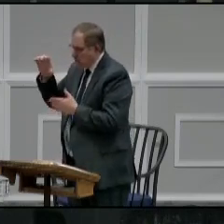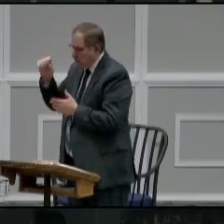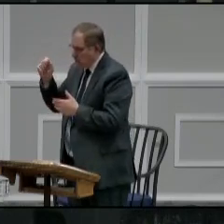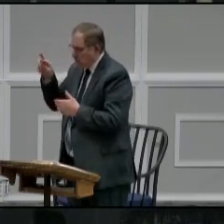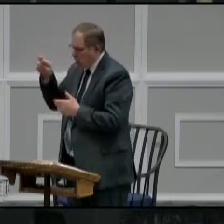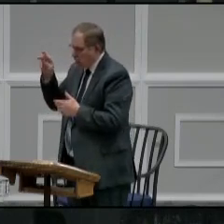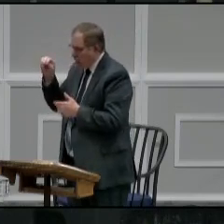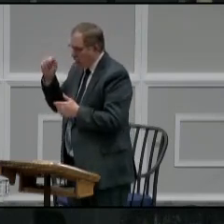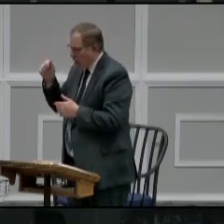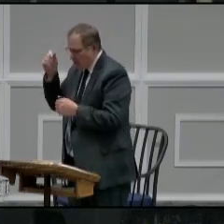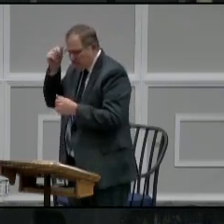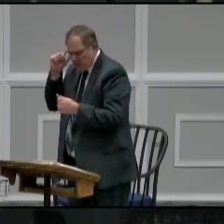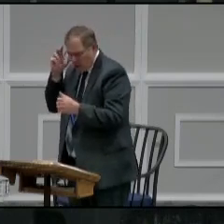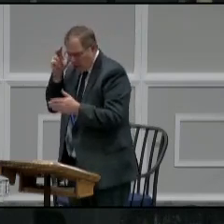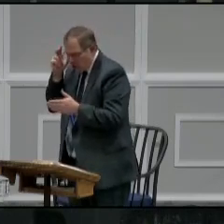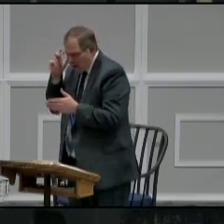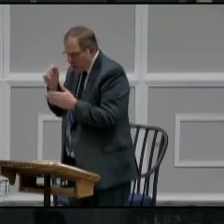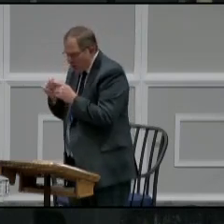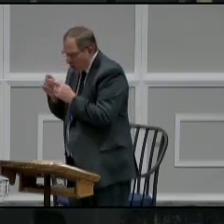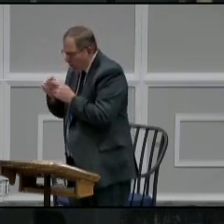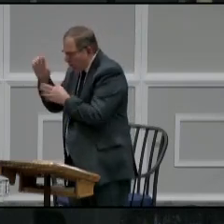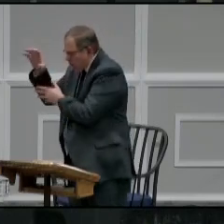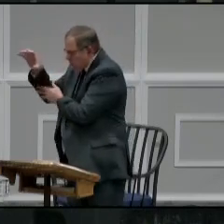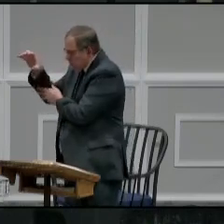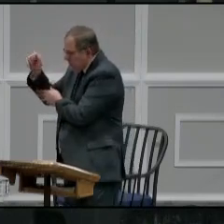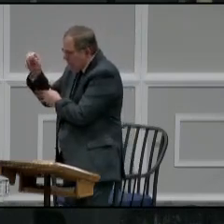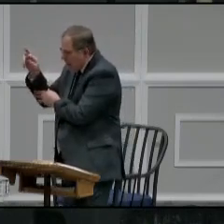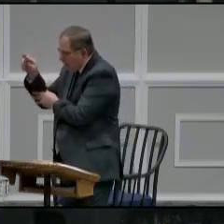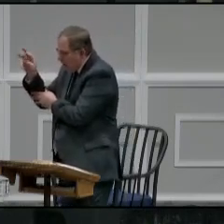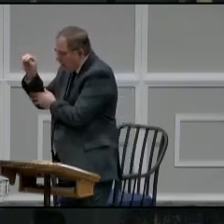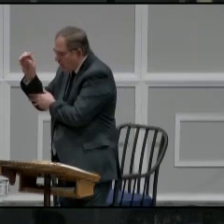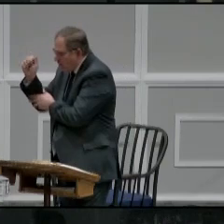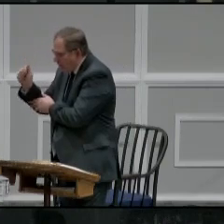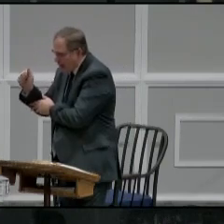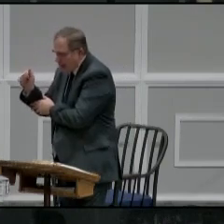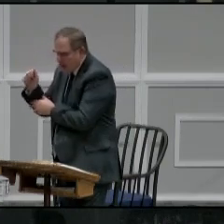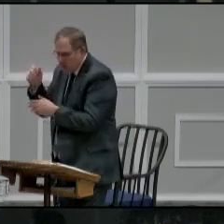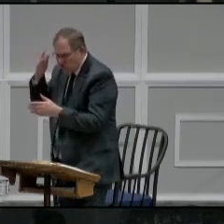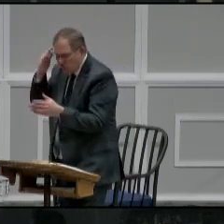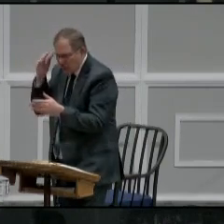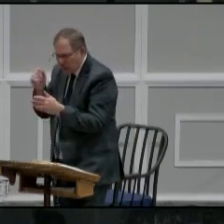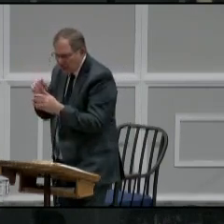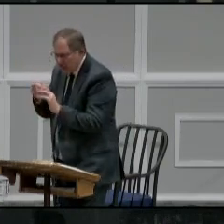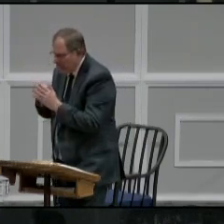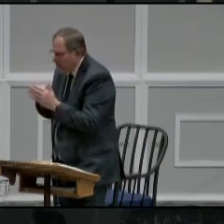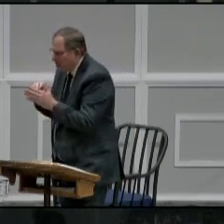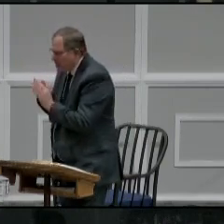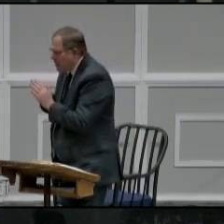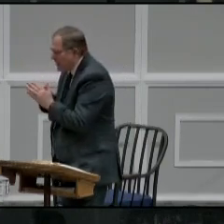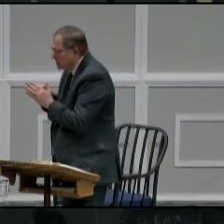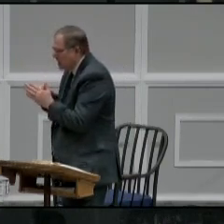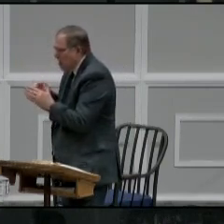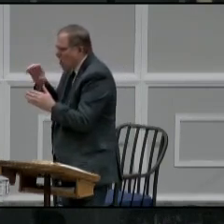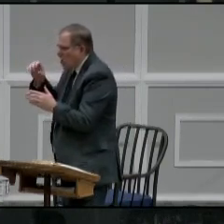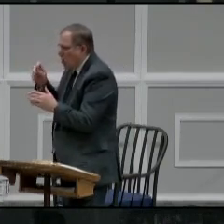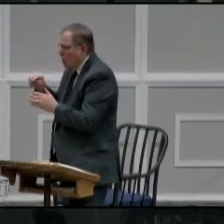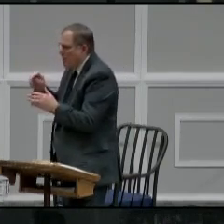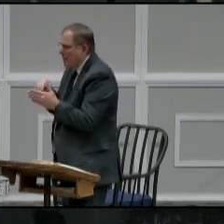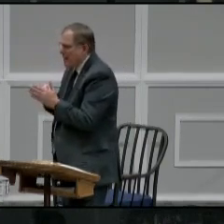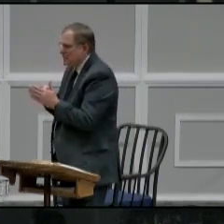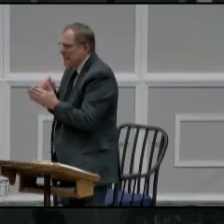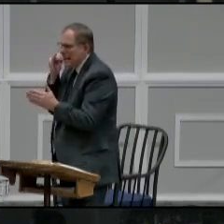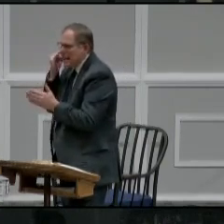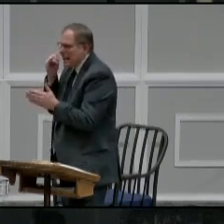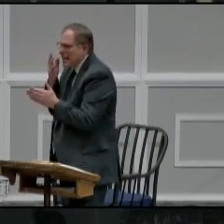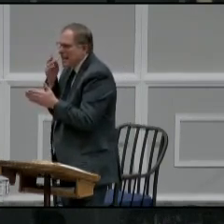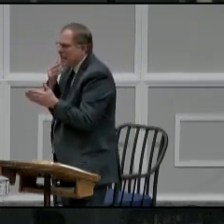life. And so they would be often very polite and very kind to you and listen to what you have to say. And some of them would even pray a prayer to get